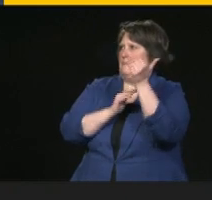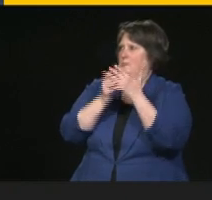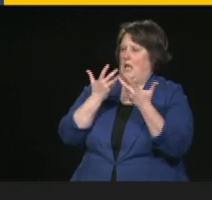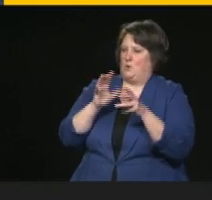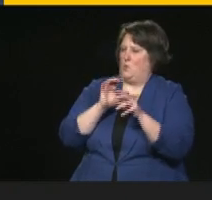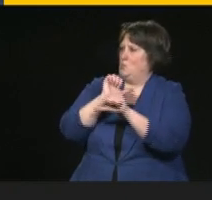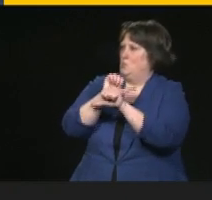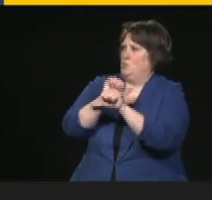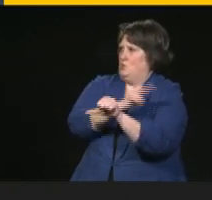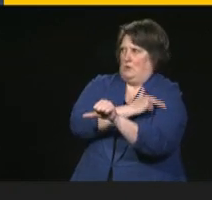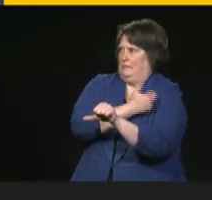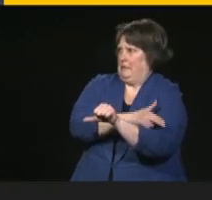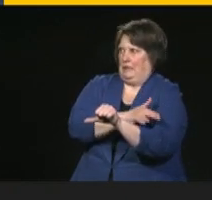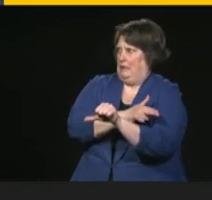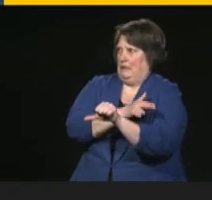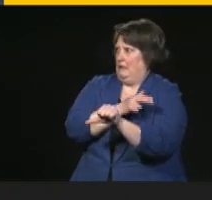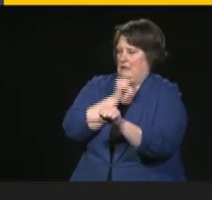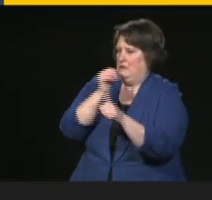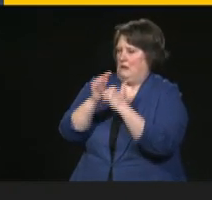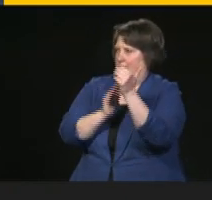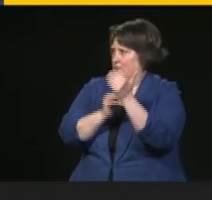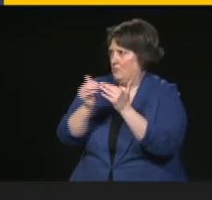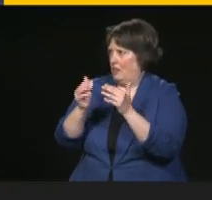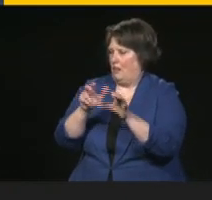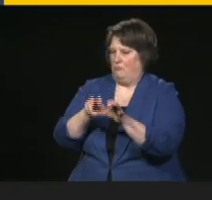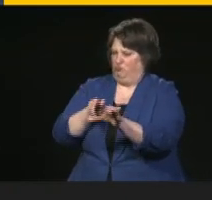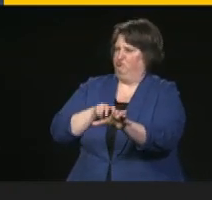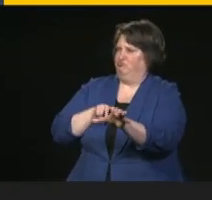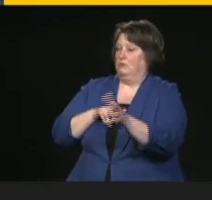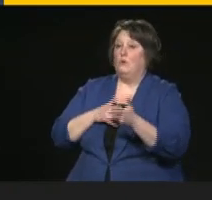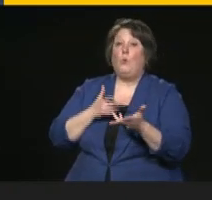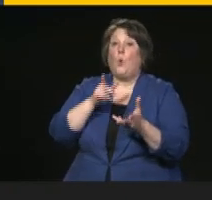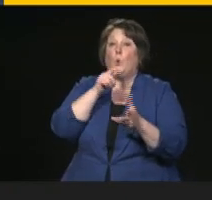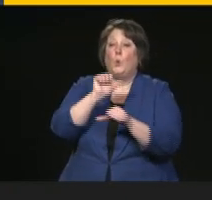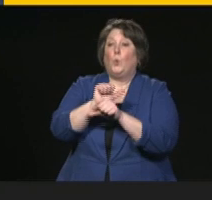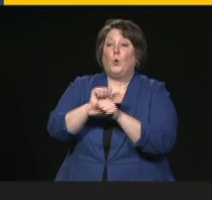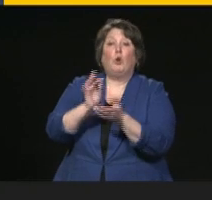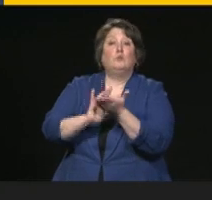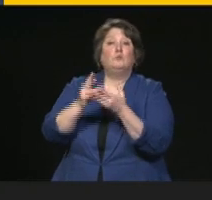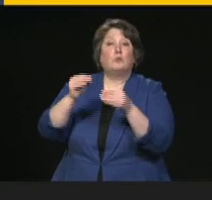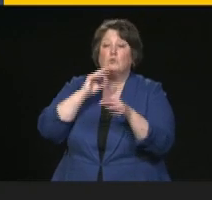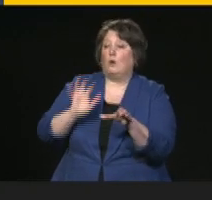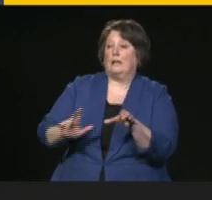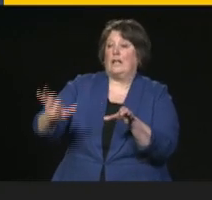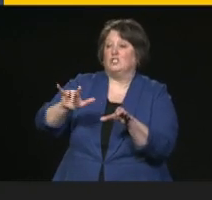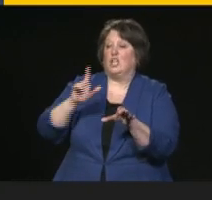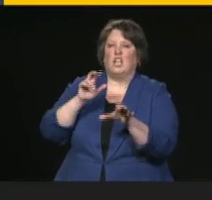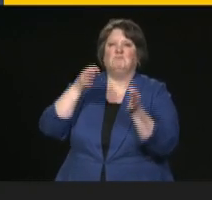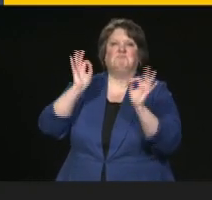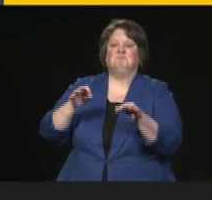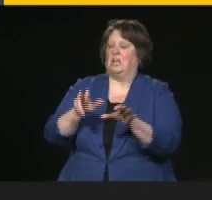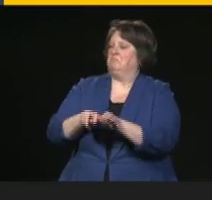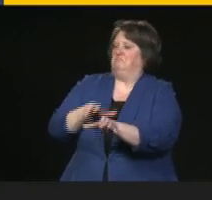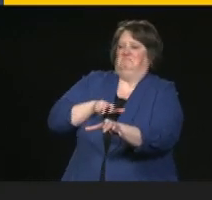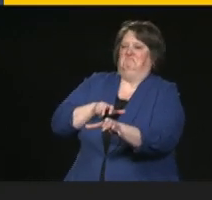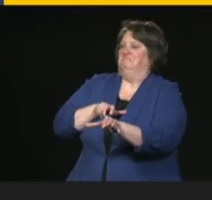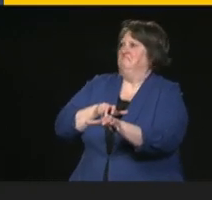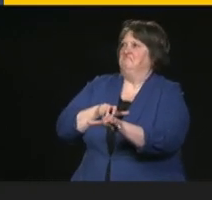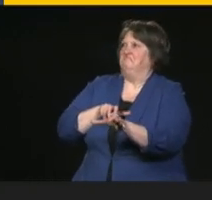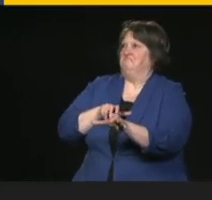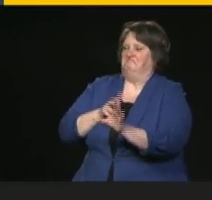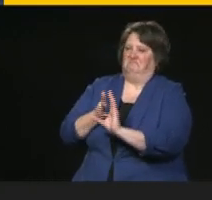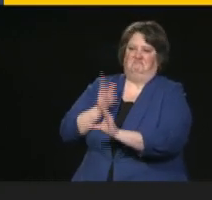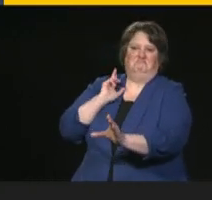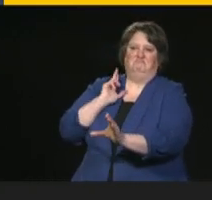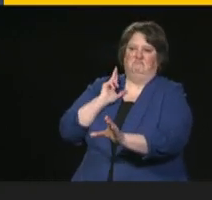or a cashier working in a pharmacy decides to voluntarily leave their employment, will they also be eligible for